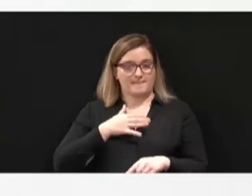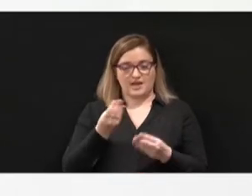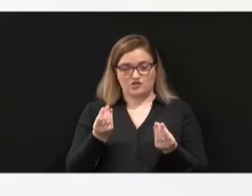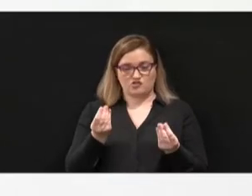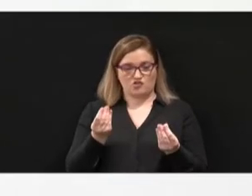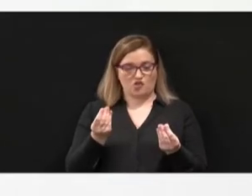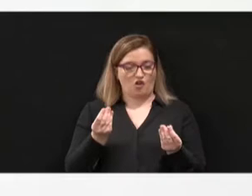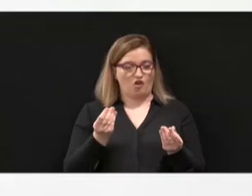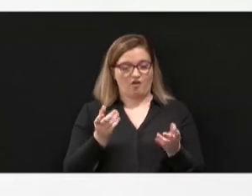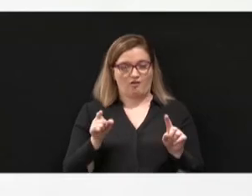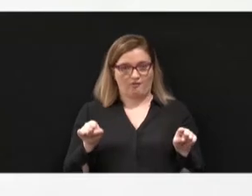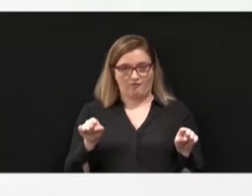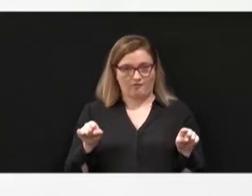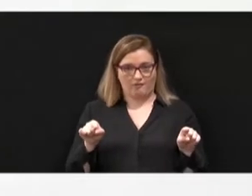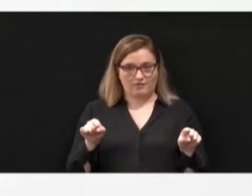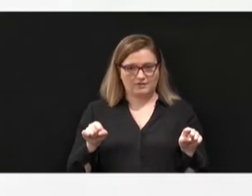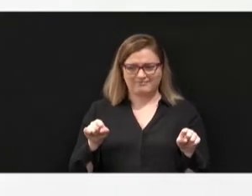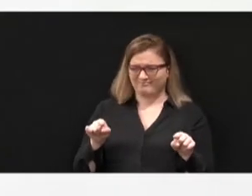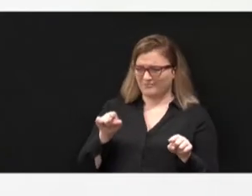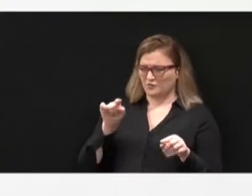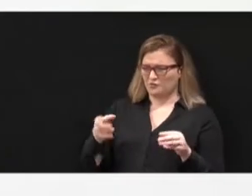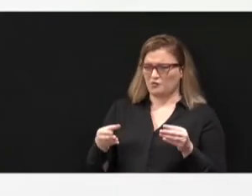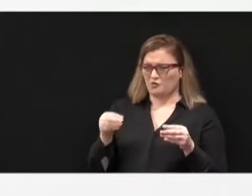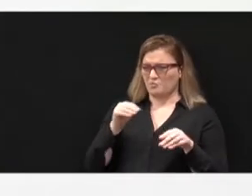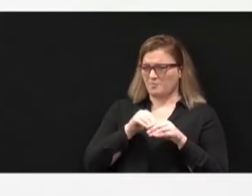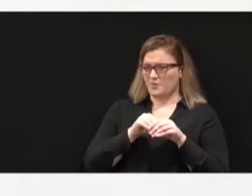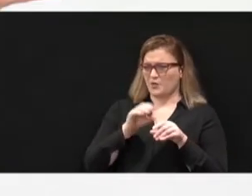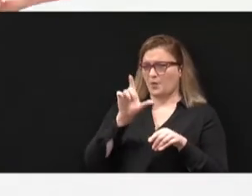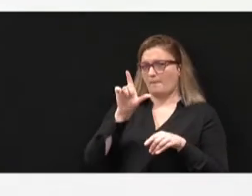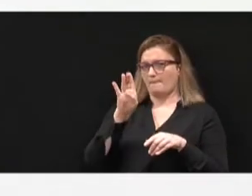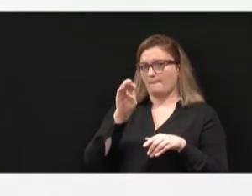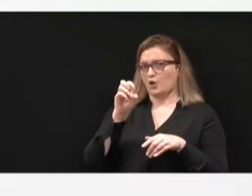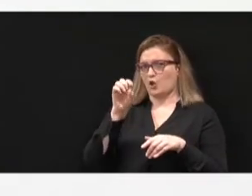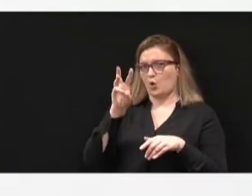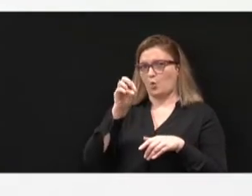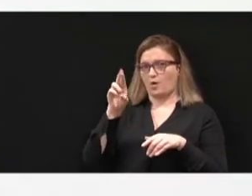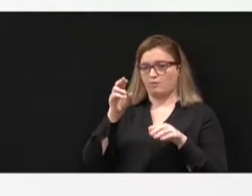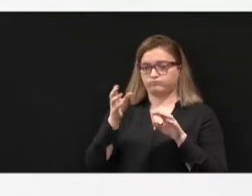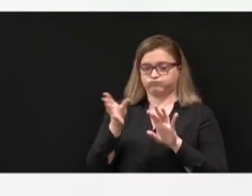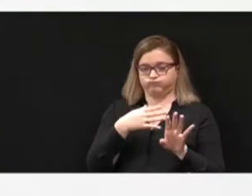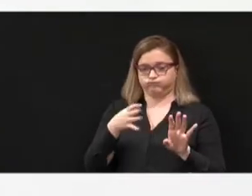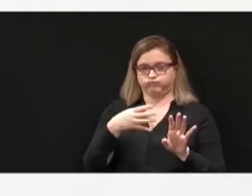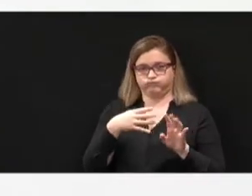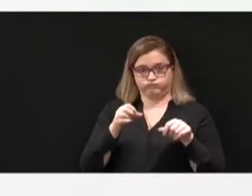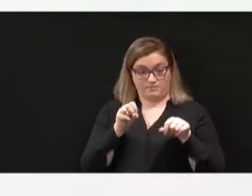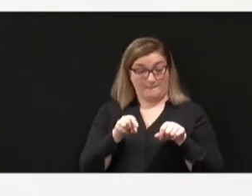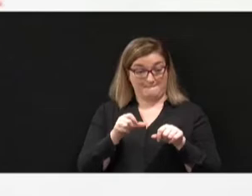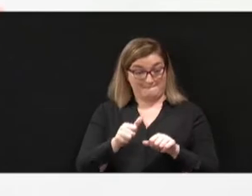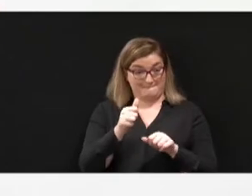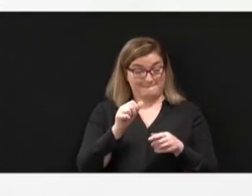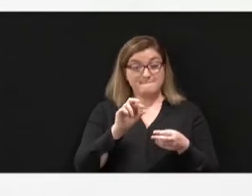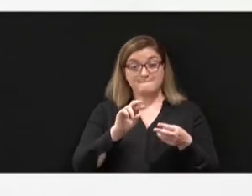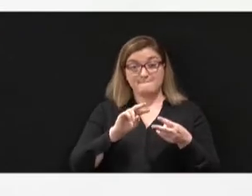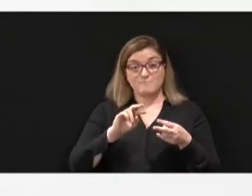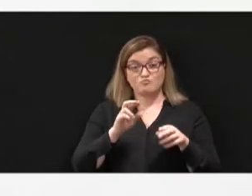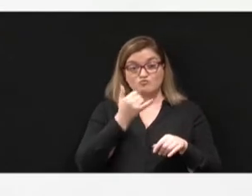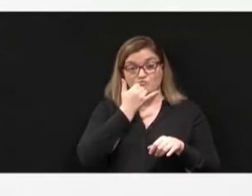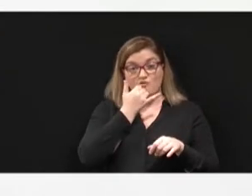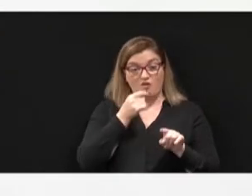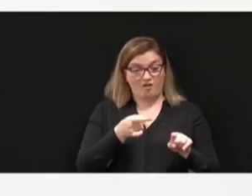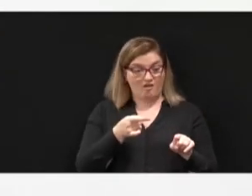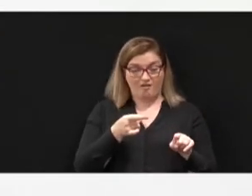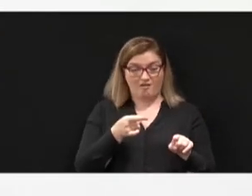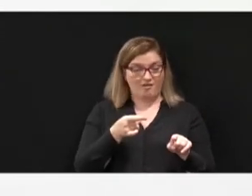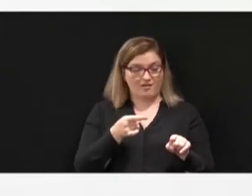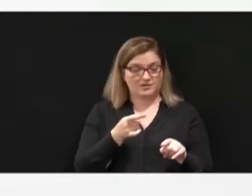of course I did, because that's the type of thing that I do when I put things together. With my niece, I take things over to her and say, hey, Morgan,